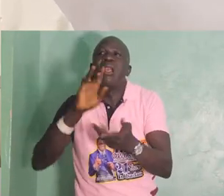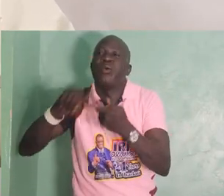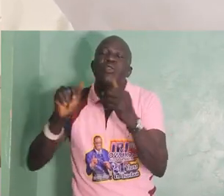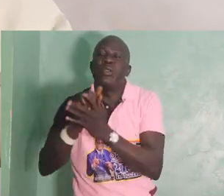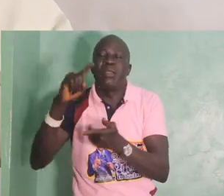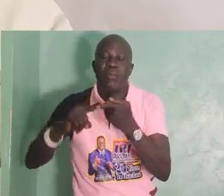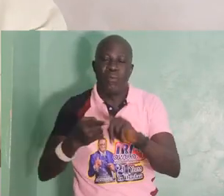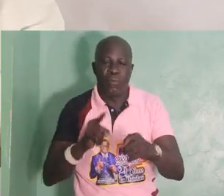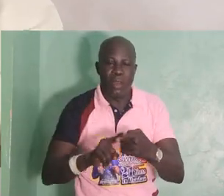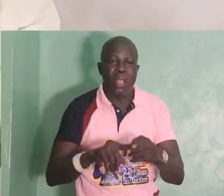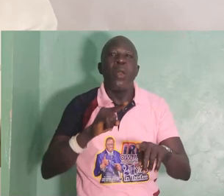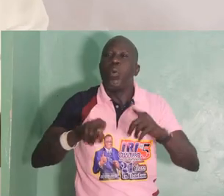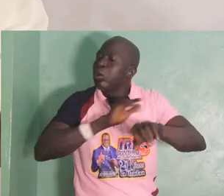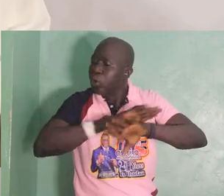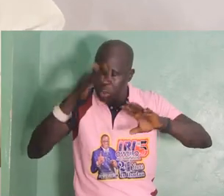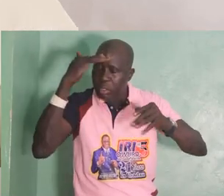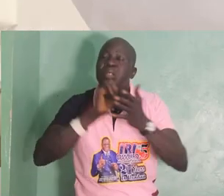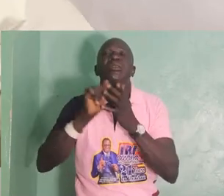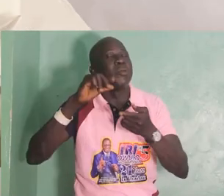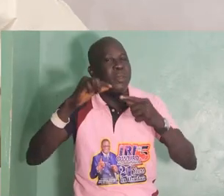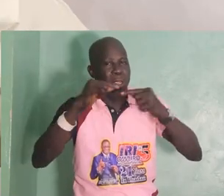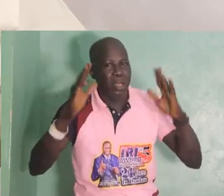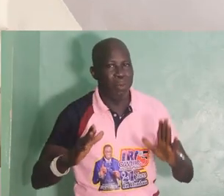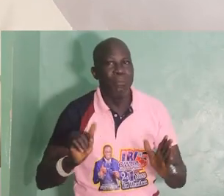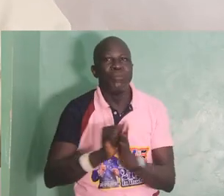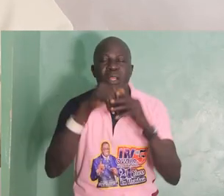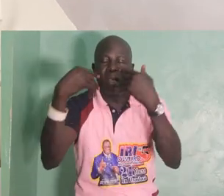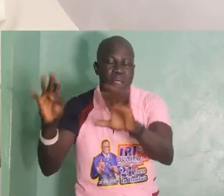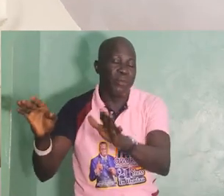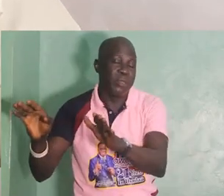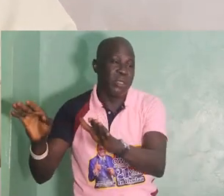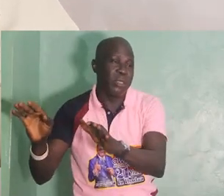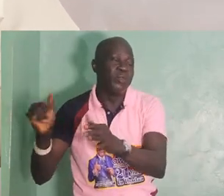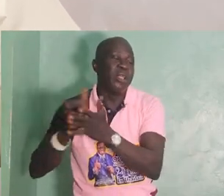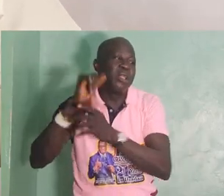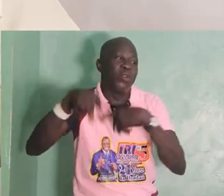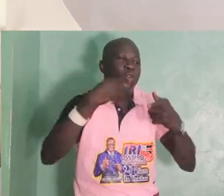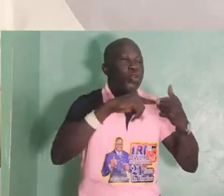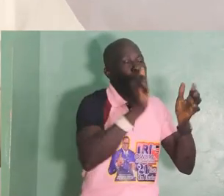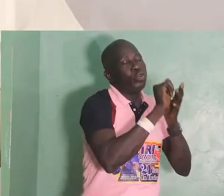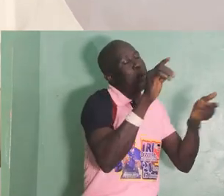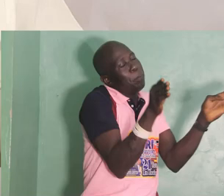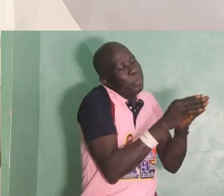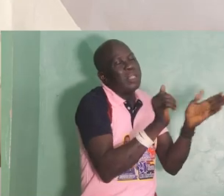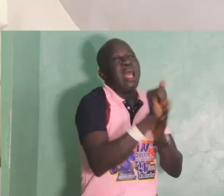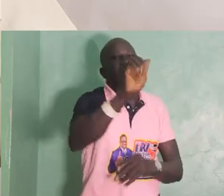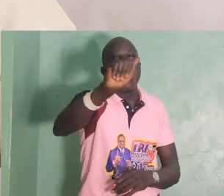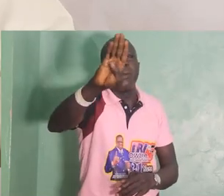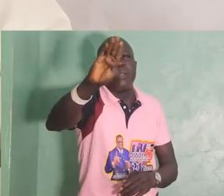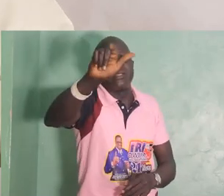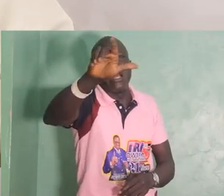I to fail, was his friend. And you didn't know he's the enemy. He left him and went to